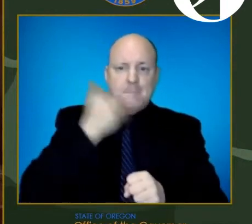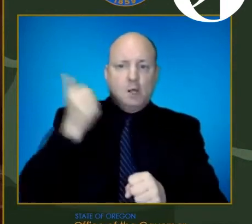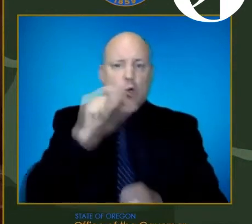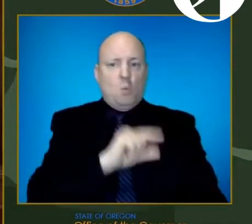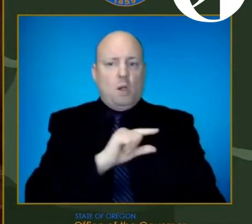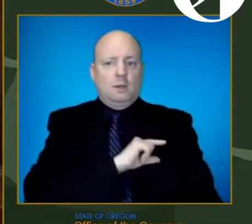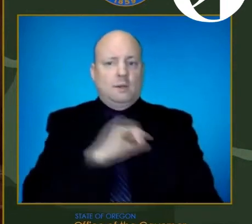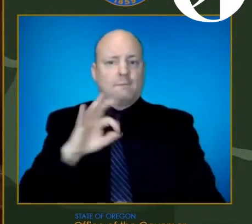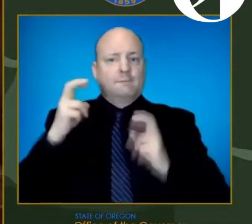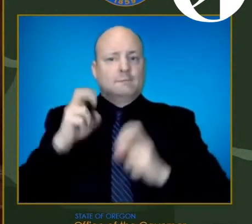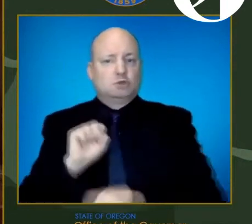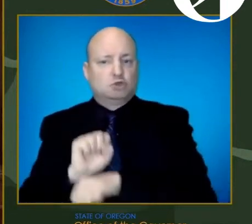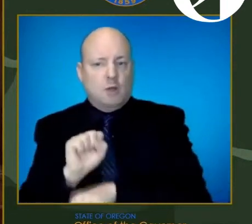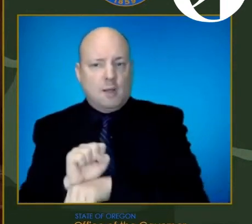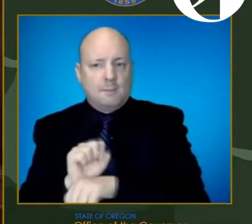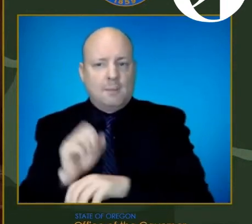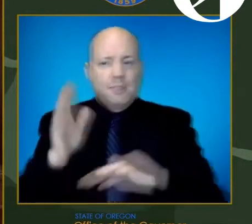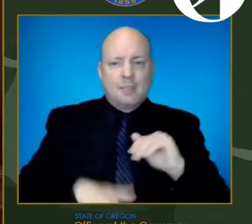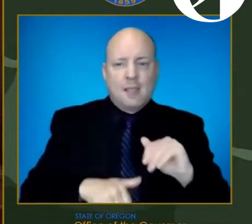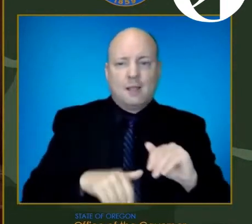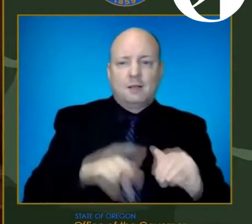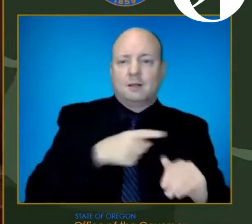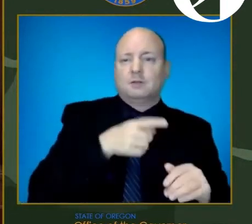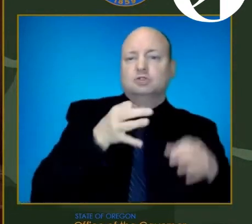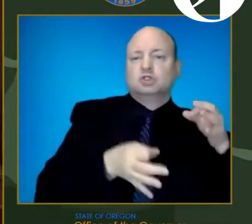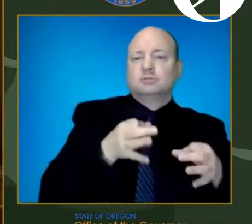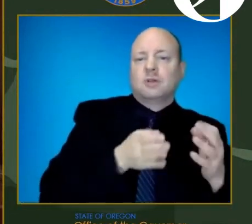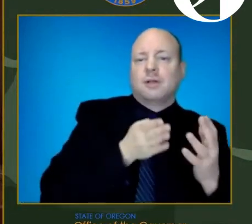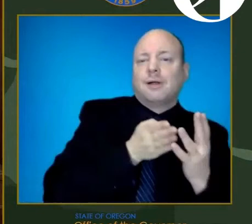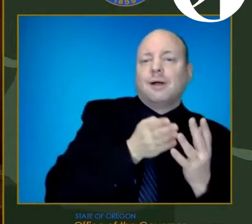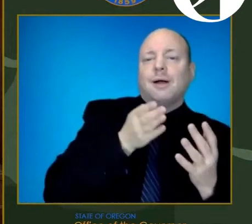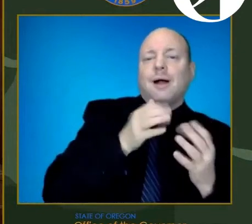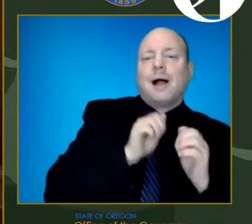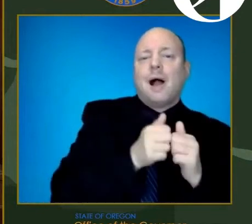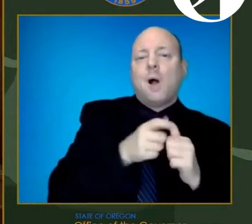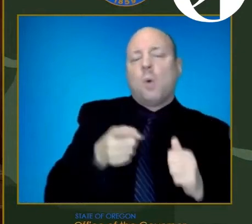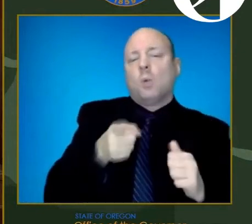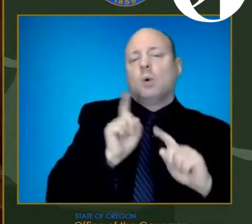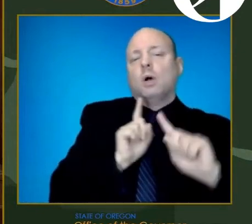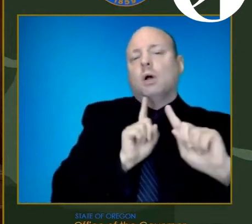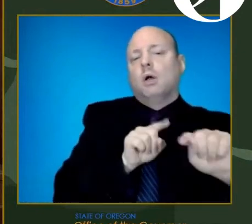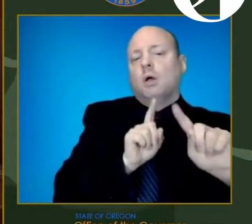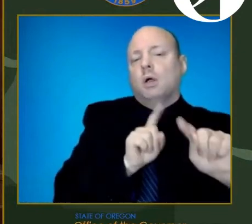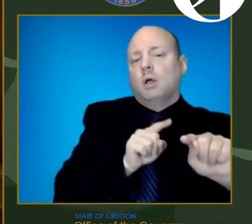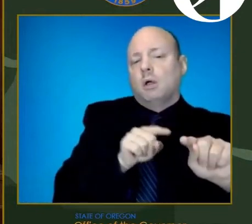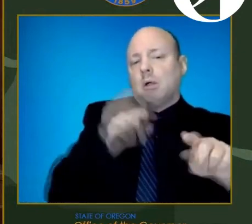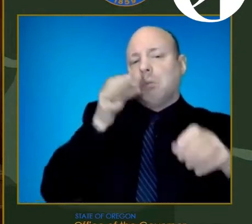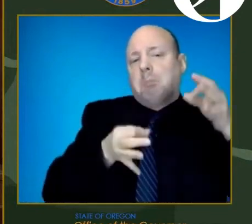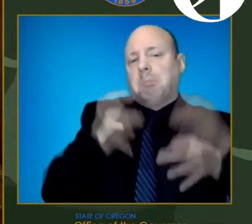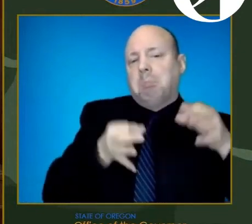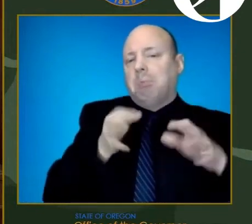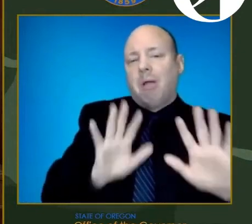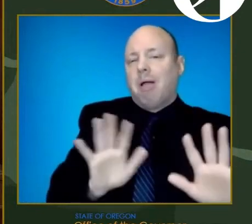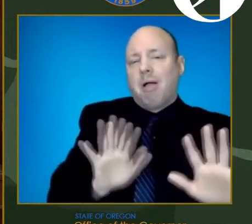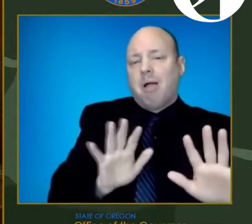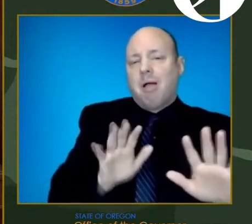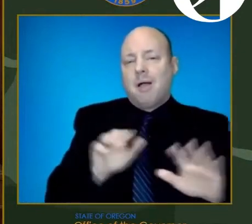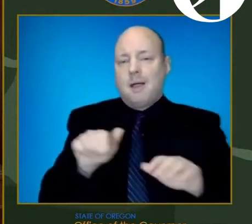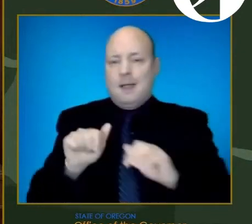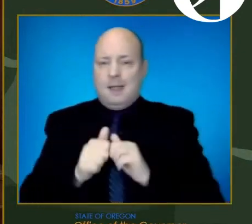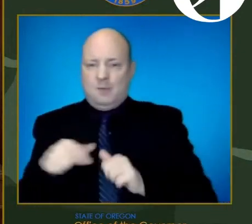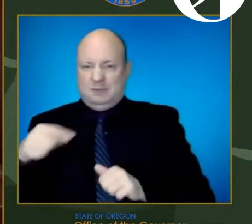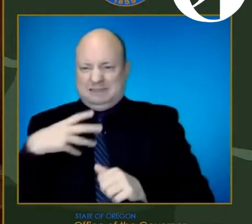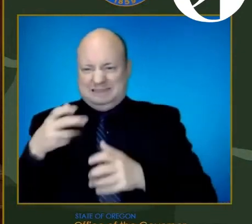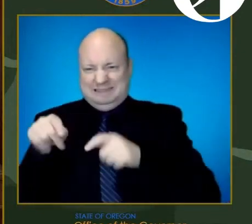rather than the number of times they visit a doctor's office. I'm committed to moving this framework forward immediately.